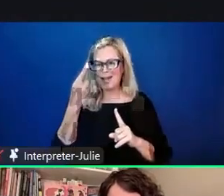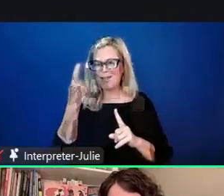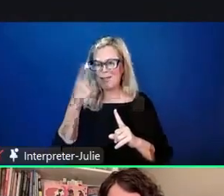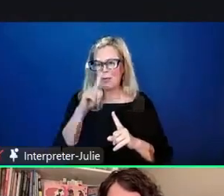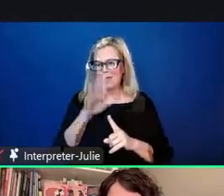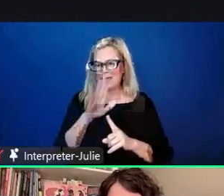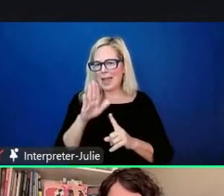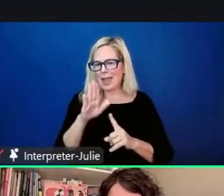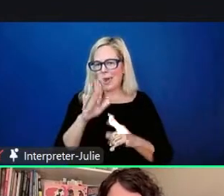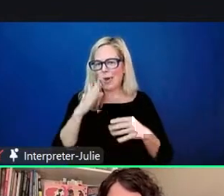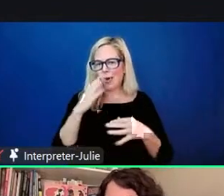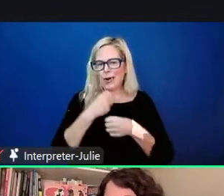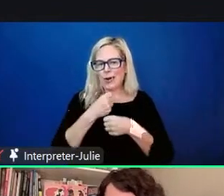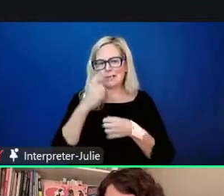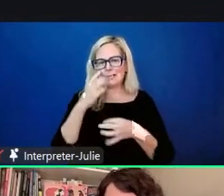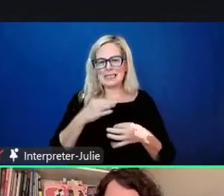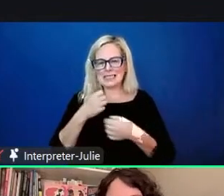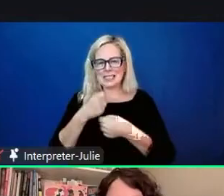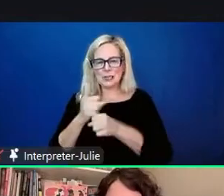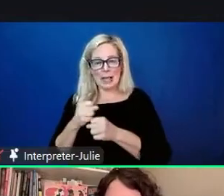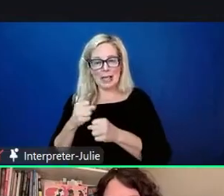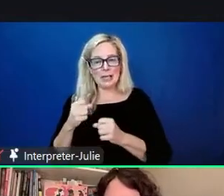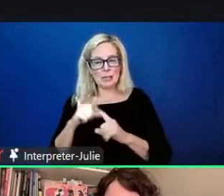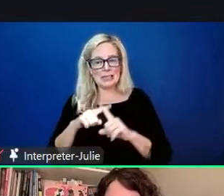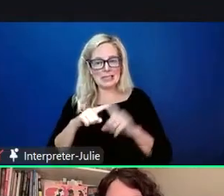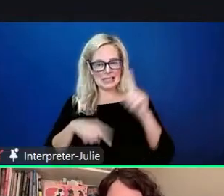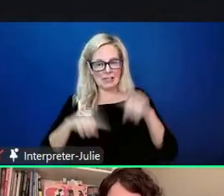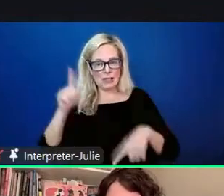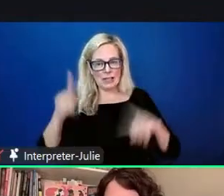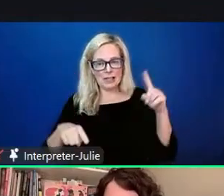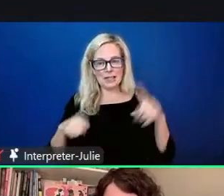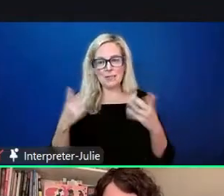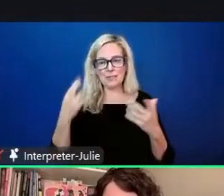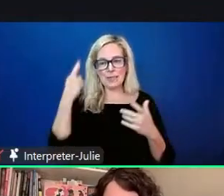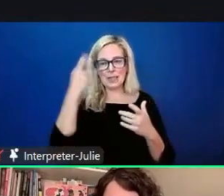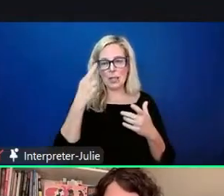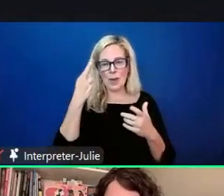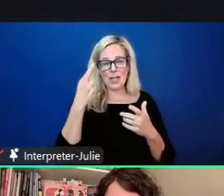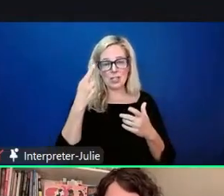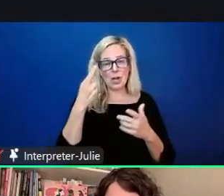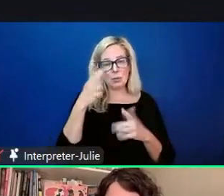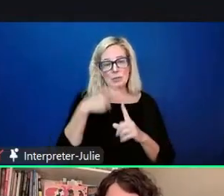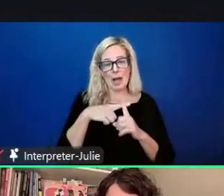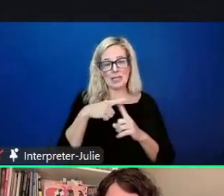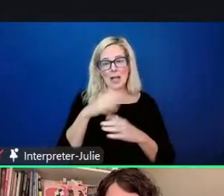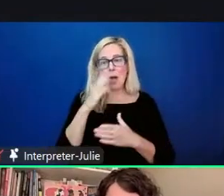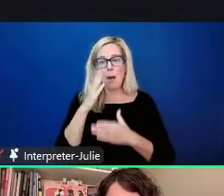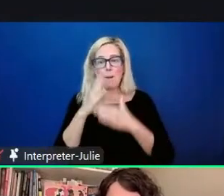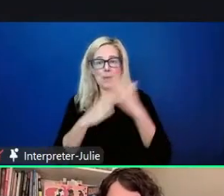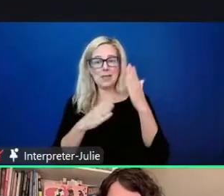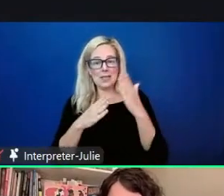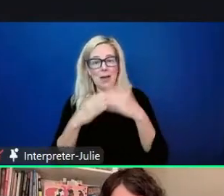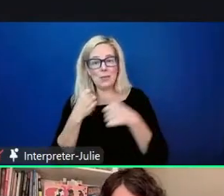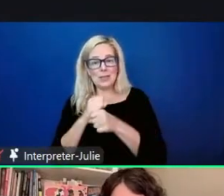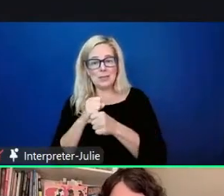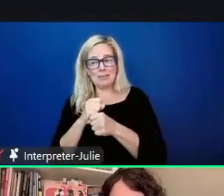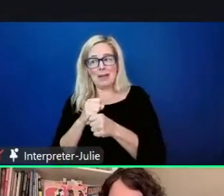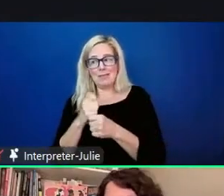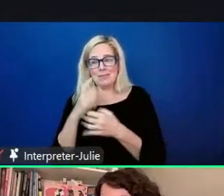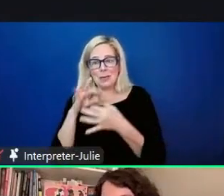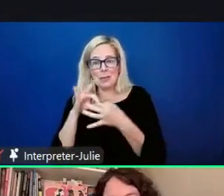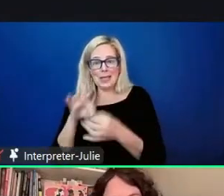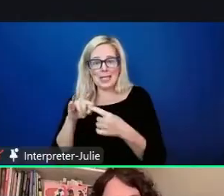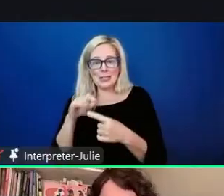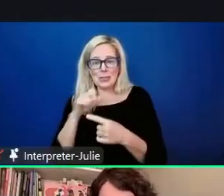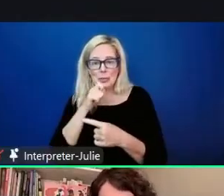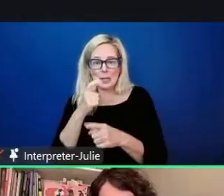cases. And some of the rationale was positive, but some of it was based on inaccurate assumptions about individuals with disabilities. So for example,